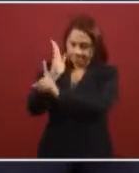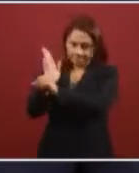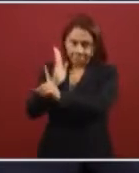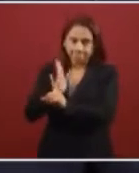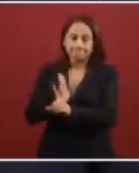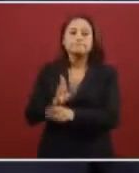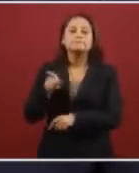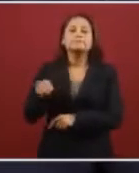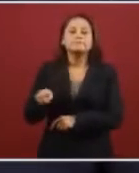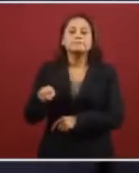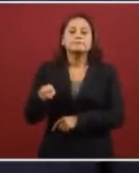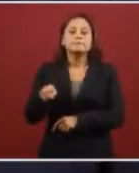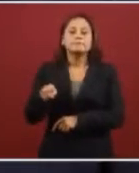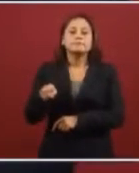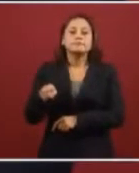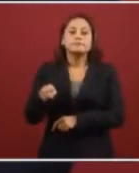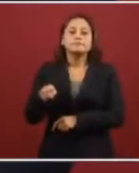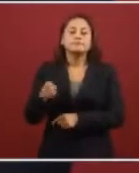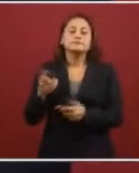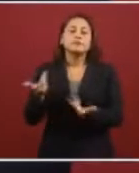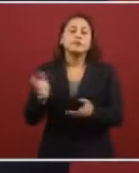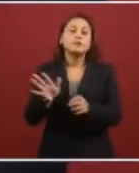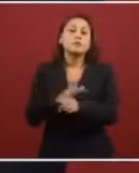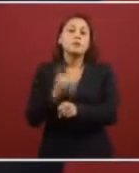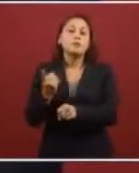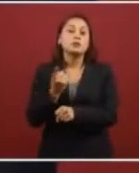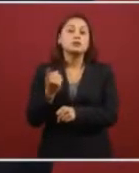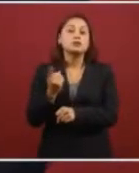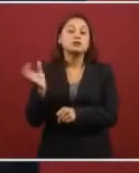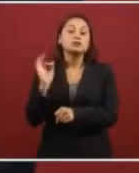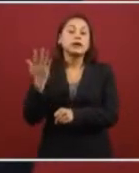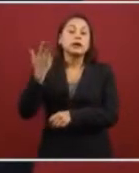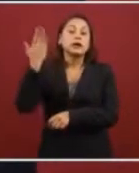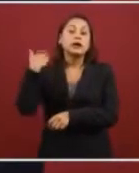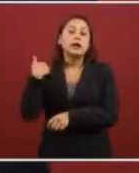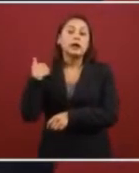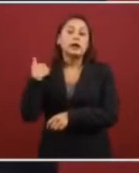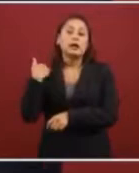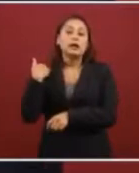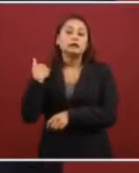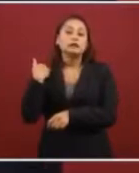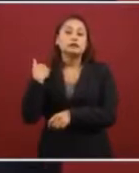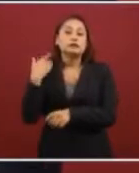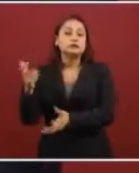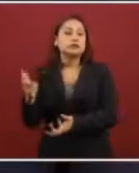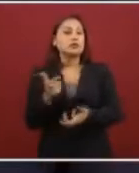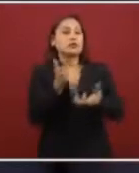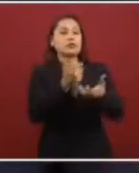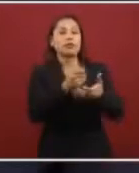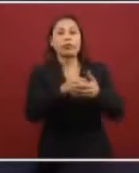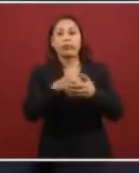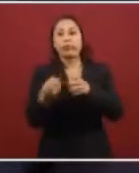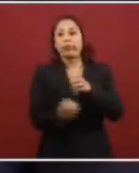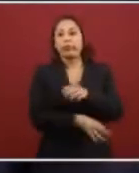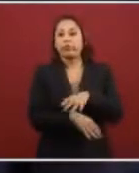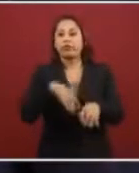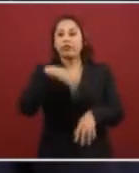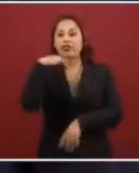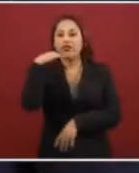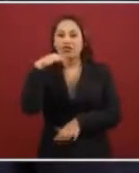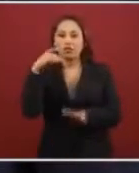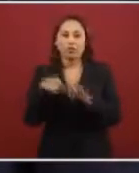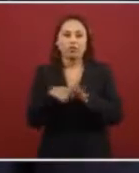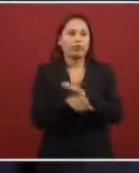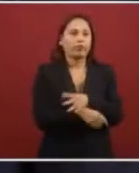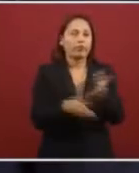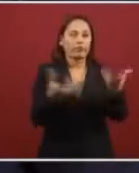preste. And that it will not desviaciones de recursos allow for there to a la be deviation of resources. Entonces, or for corruption. Todo lo que